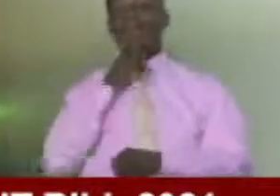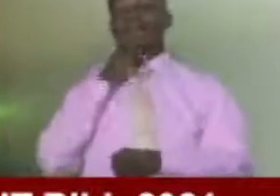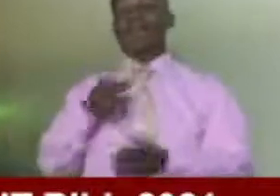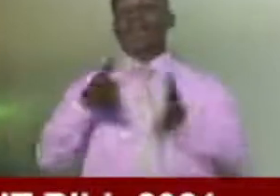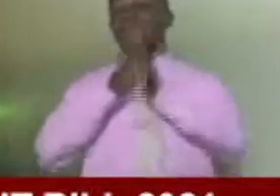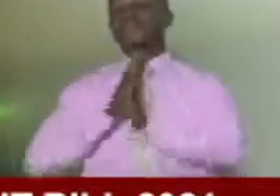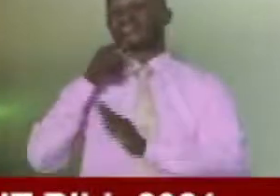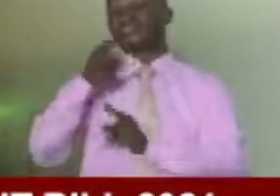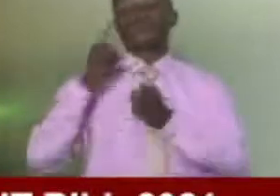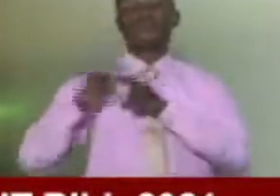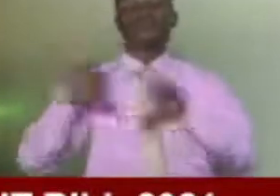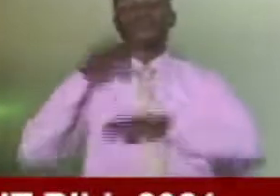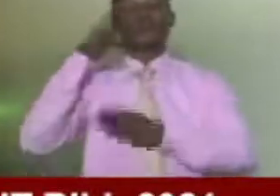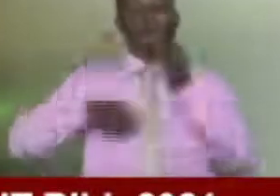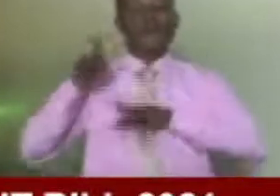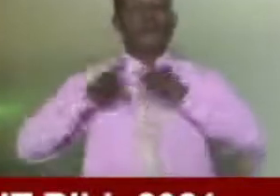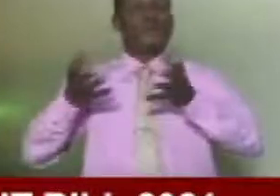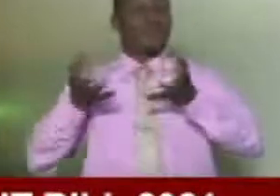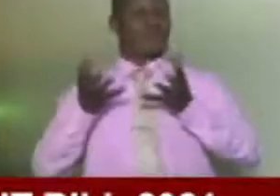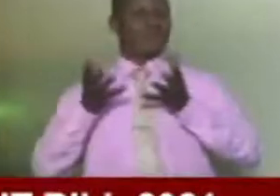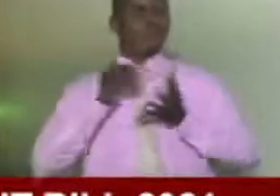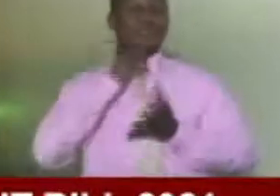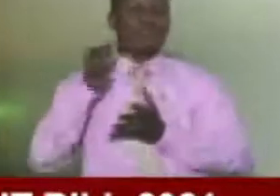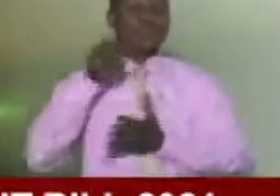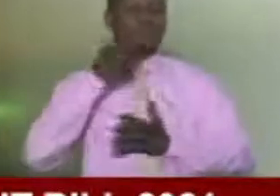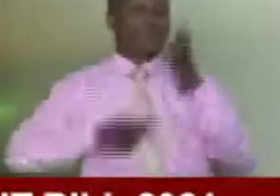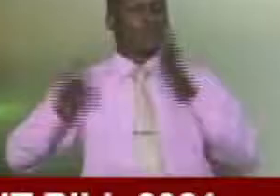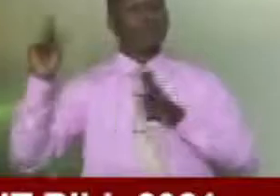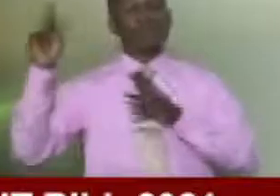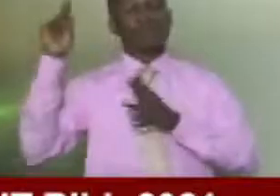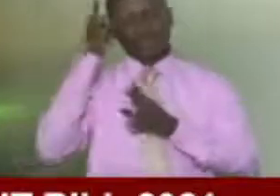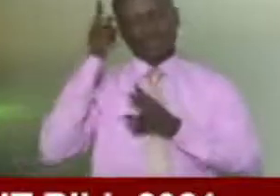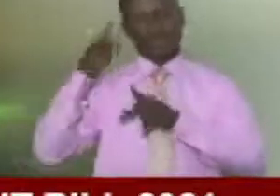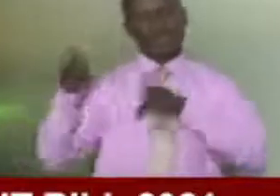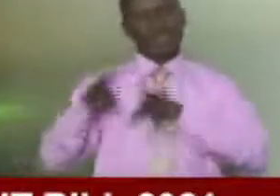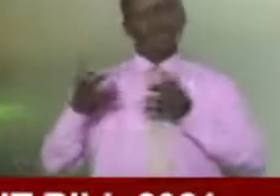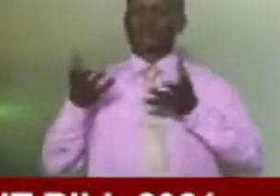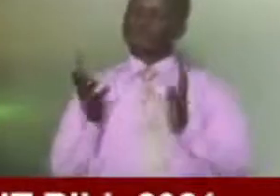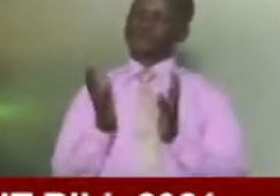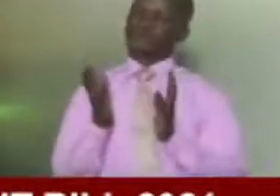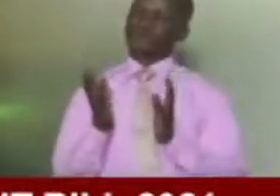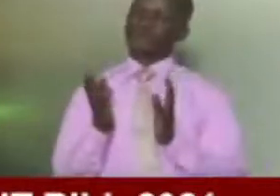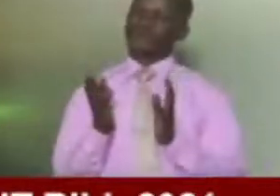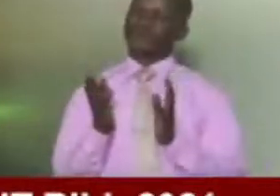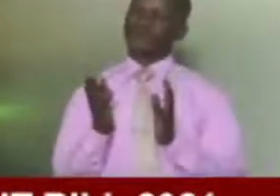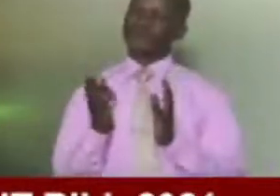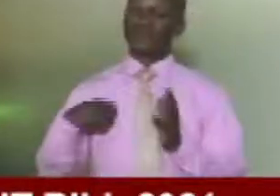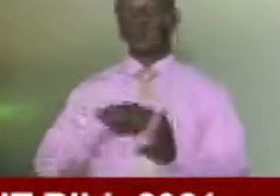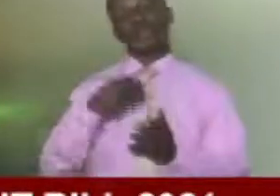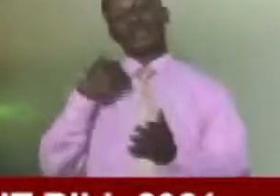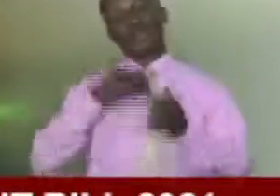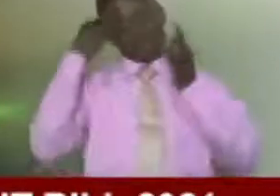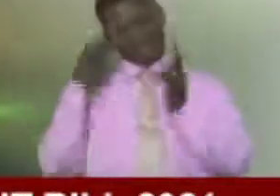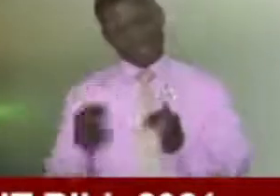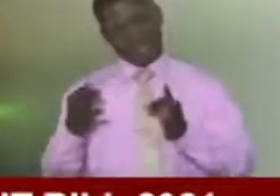what the people want, not what the political class wants. Shehu, we have made the resolution